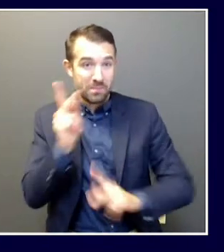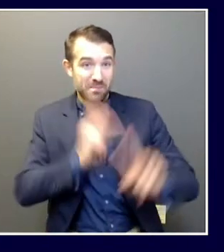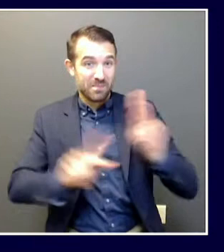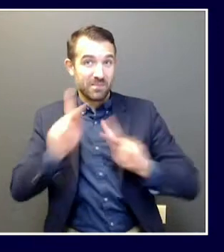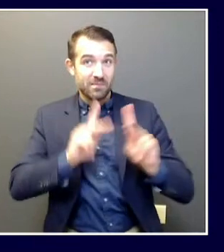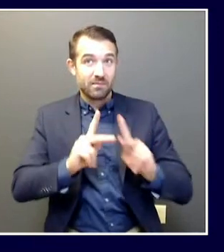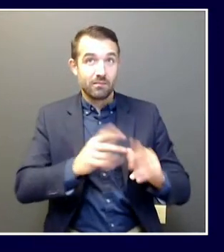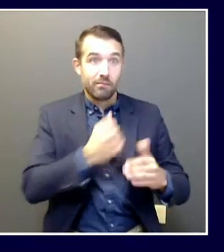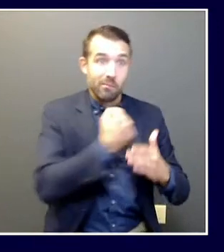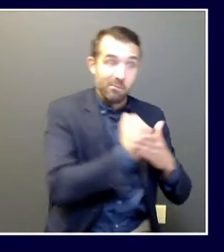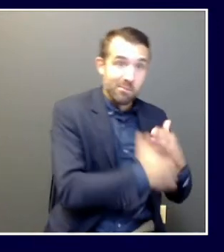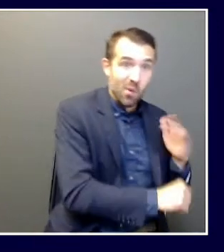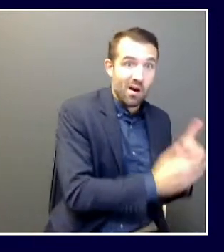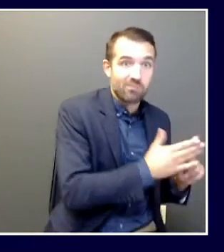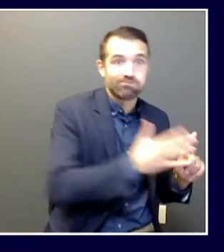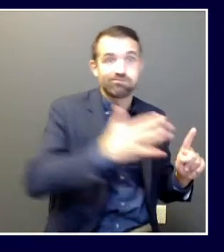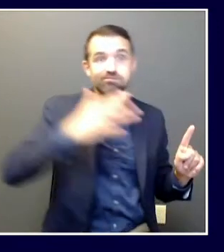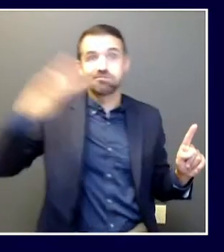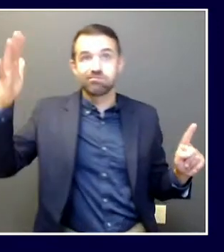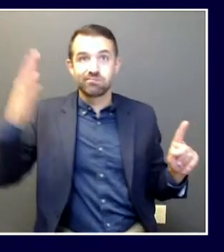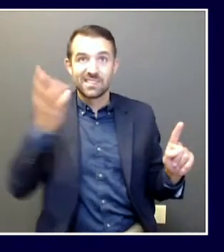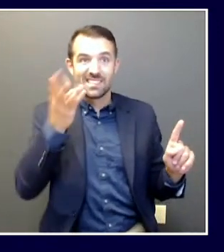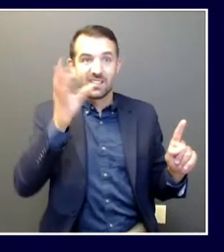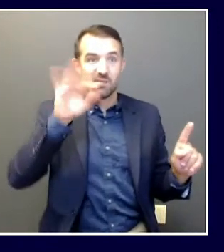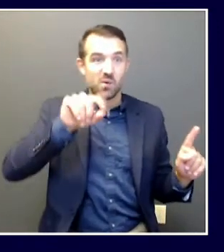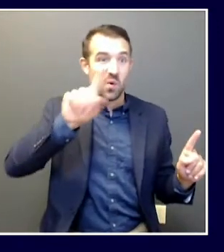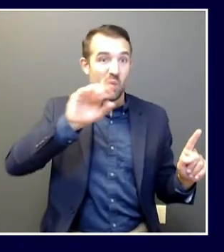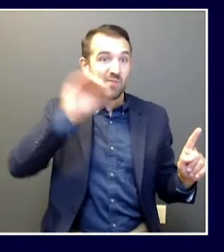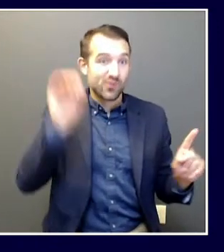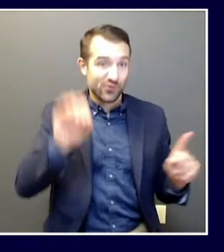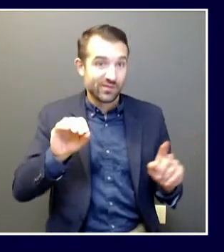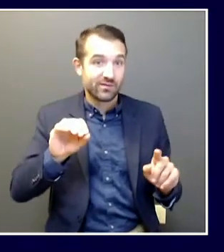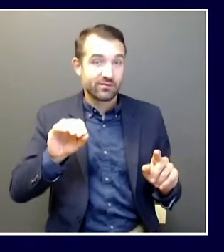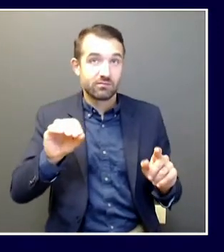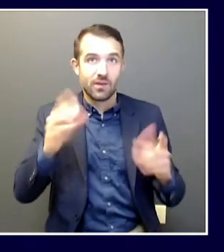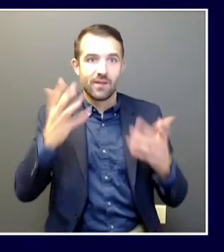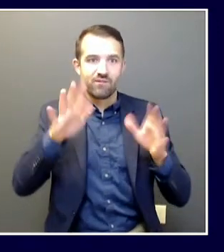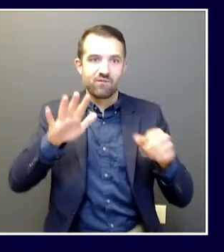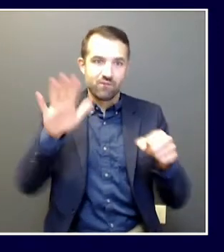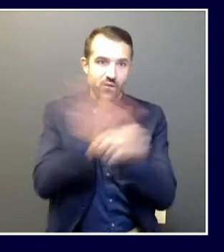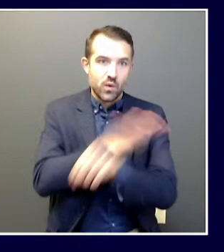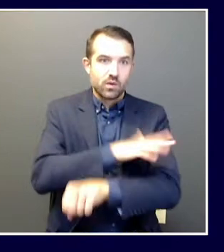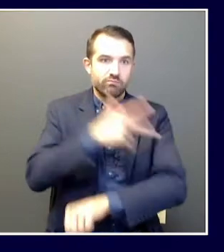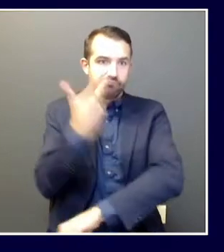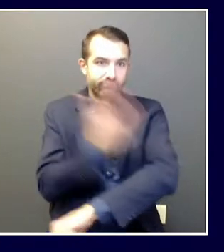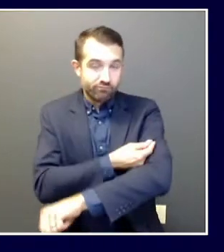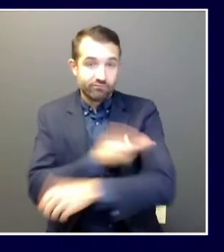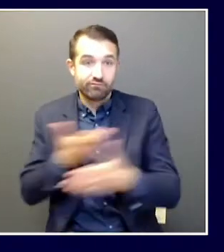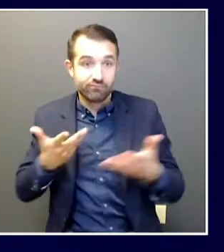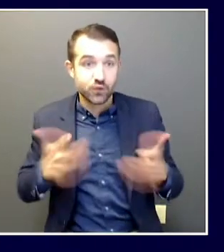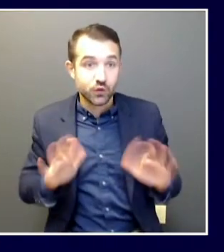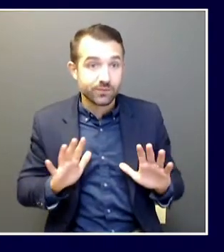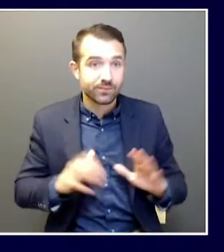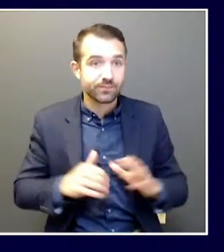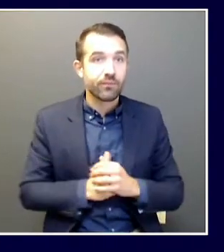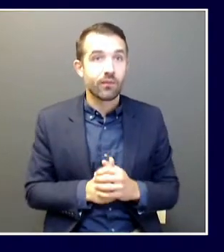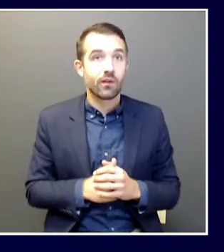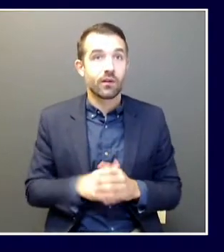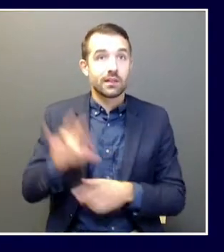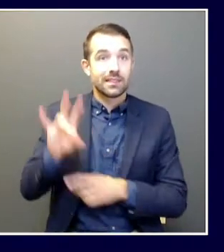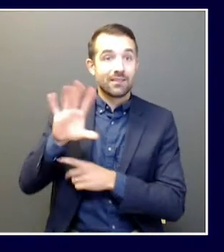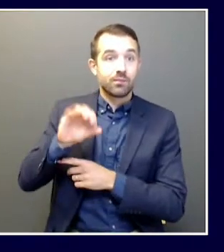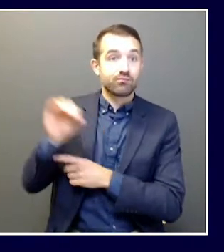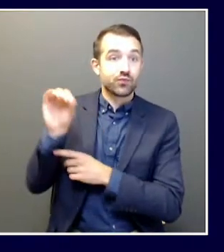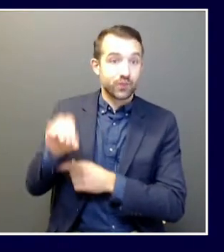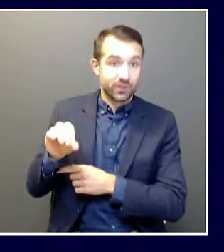about 69.1% of the entire state is now fully vaccinated. And 75%, 3 out of